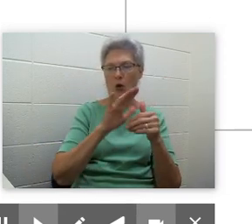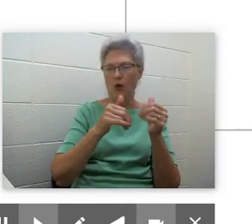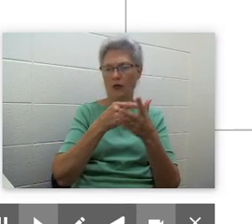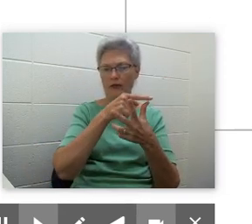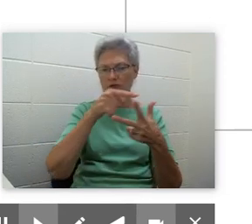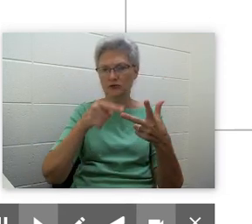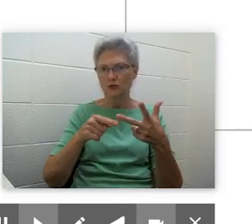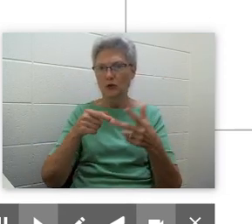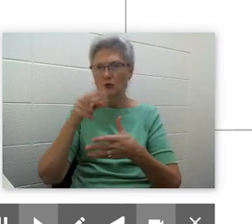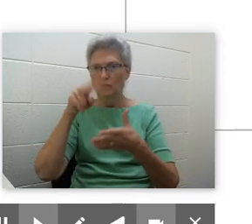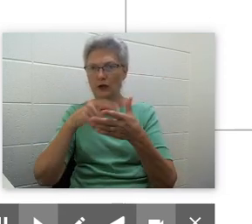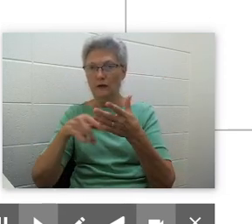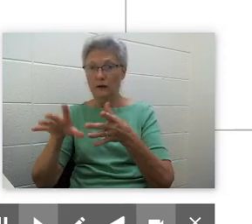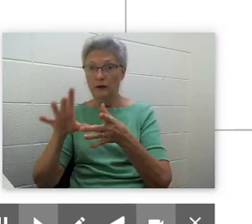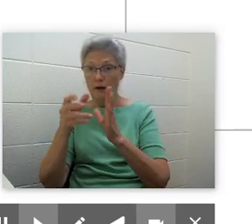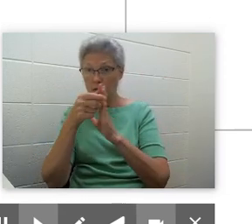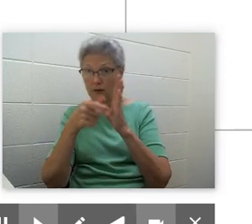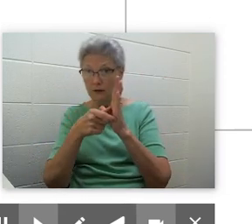took notes on.